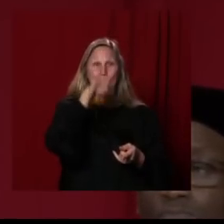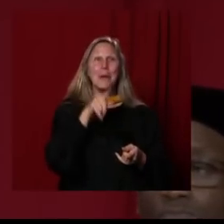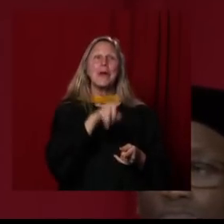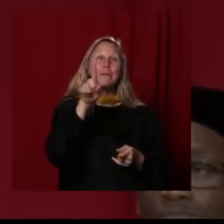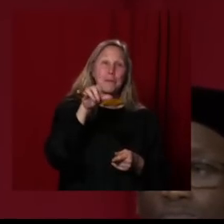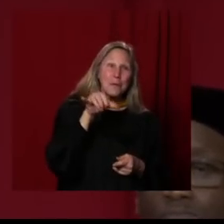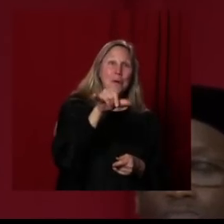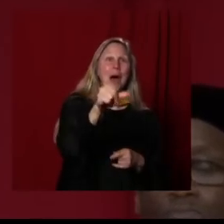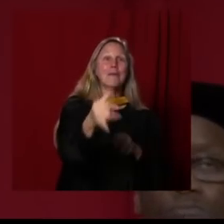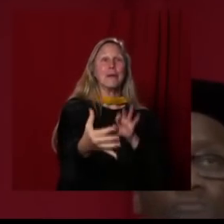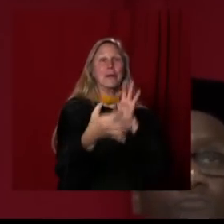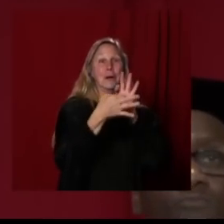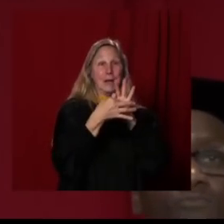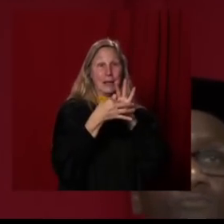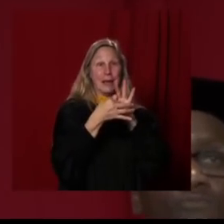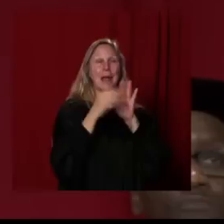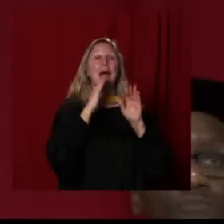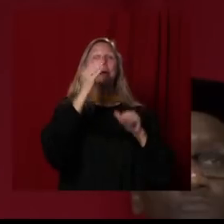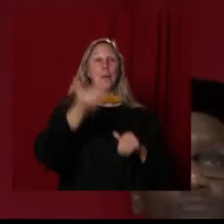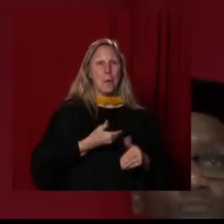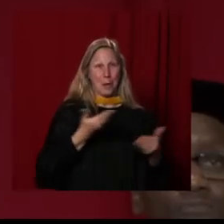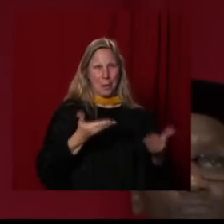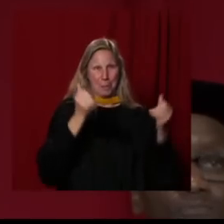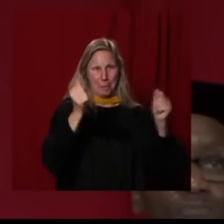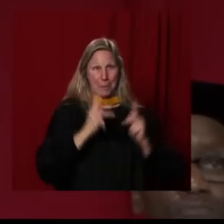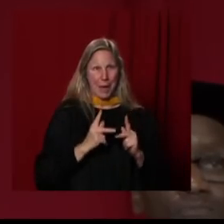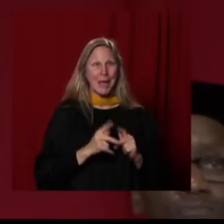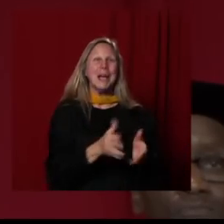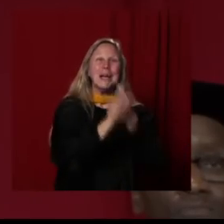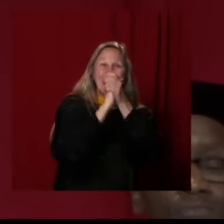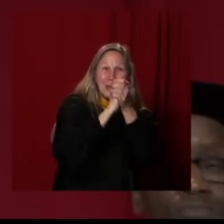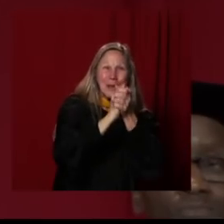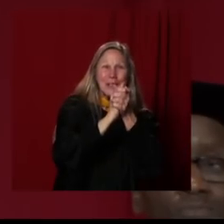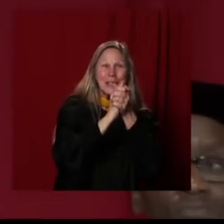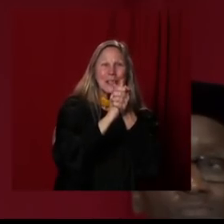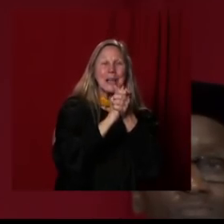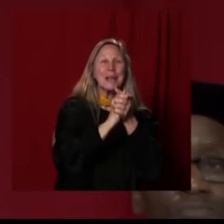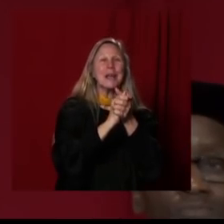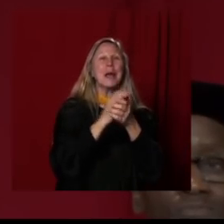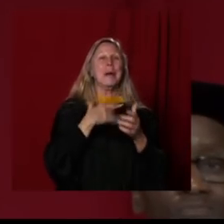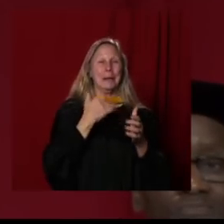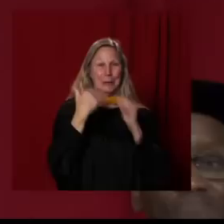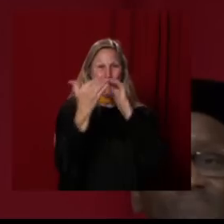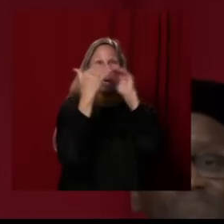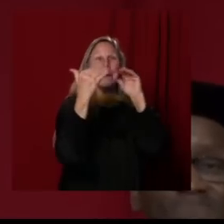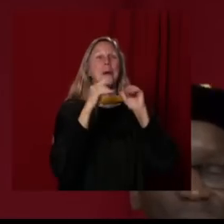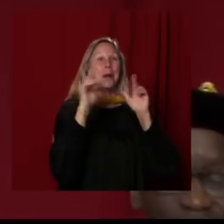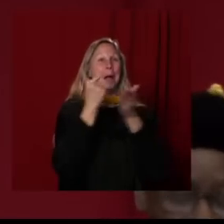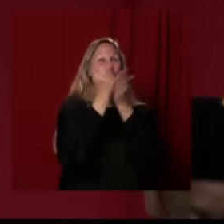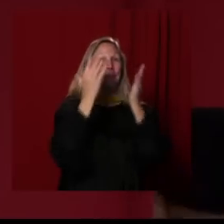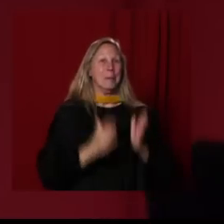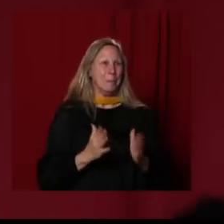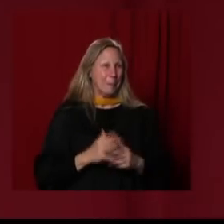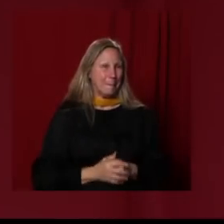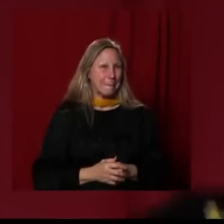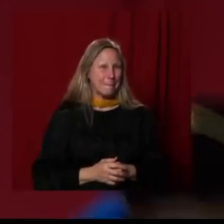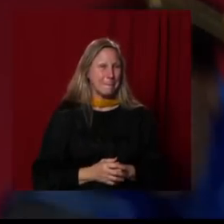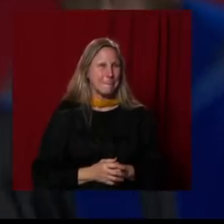forever connected and welcome here. Congratulations, my fellow alumni.